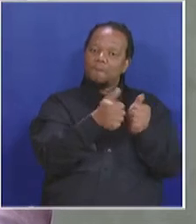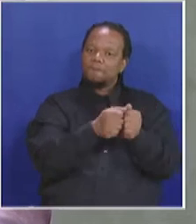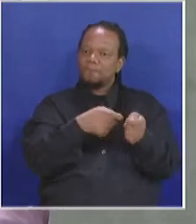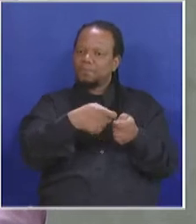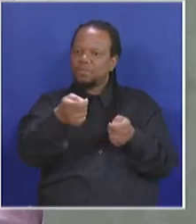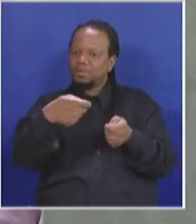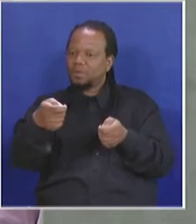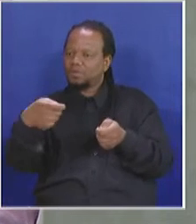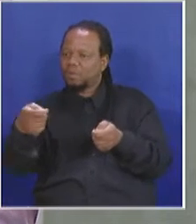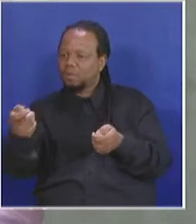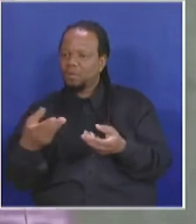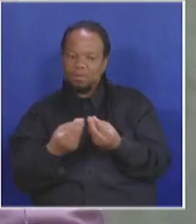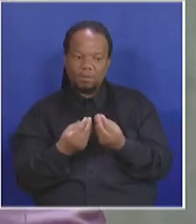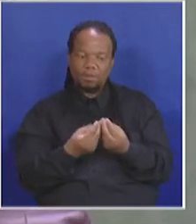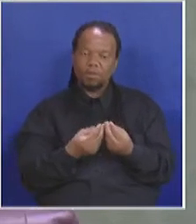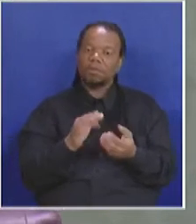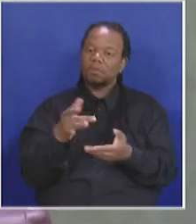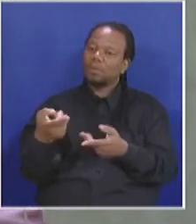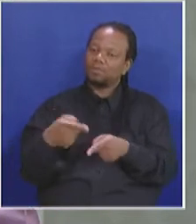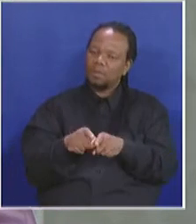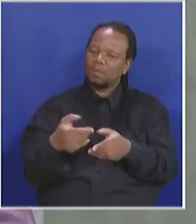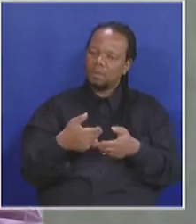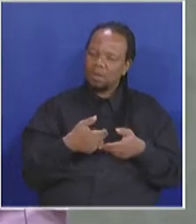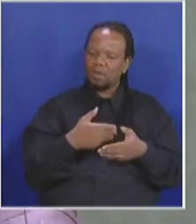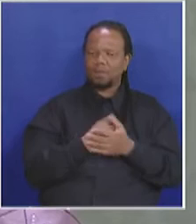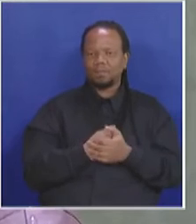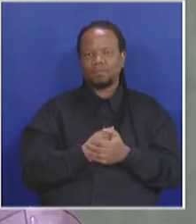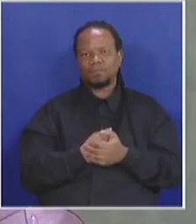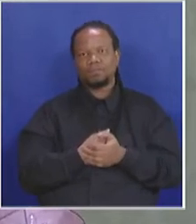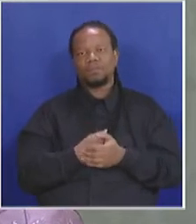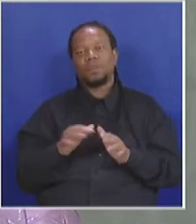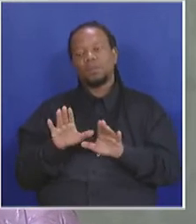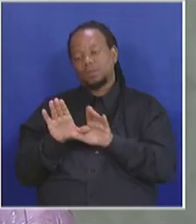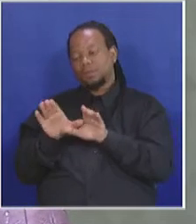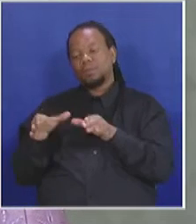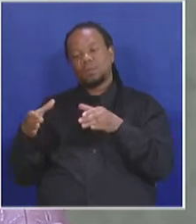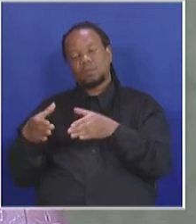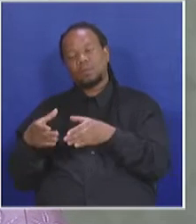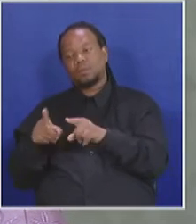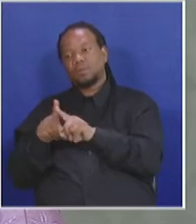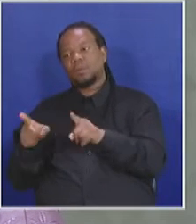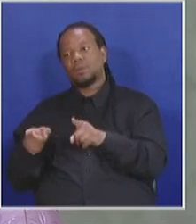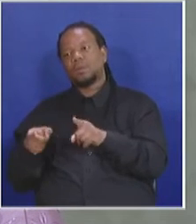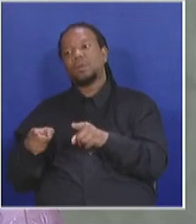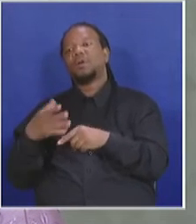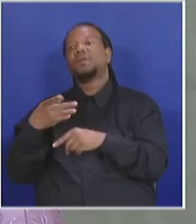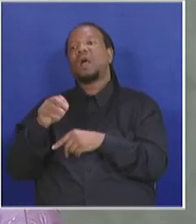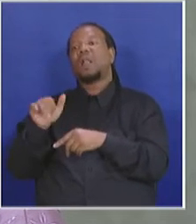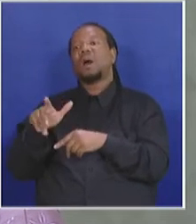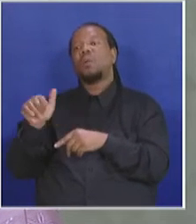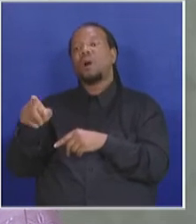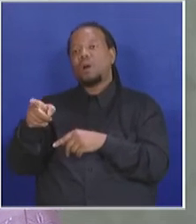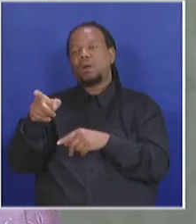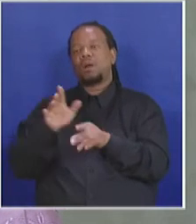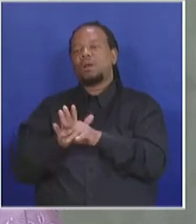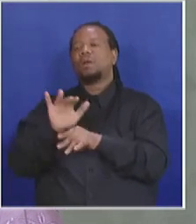give guidance. Chairperson, the delegation also had a public hearing at Didiatalangwa with farming communities in